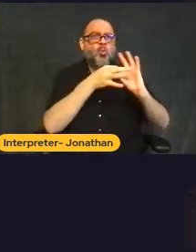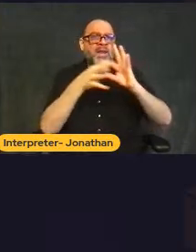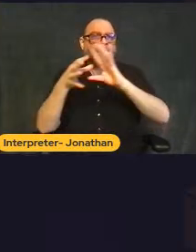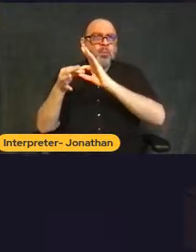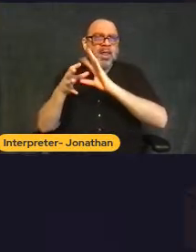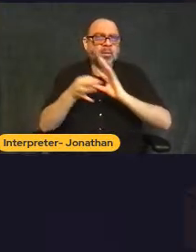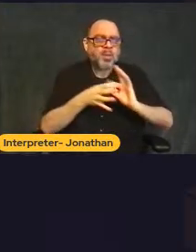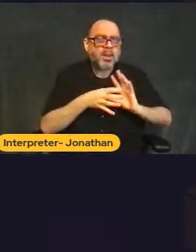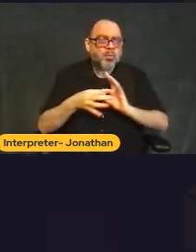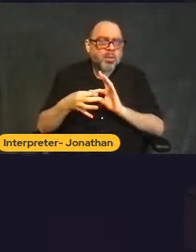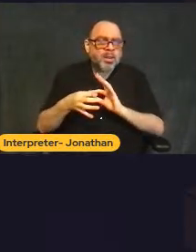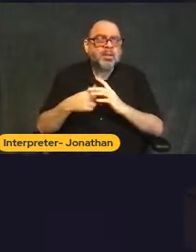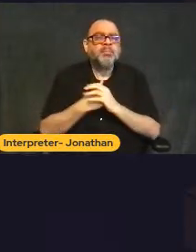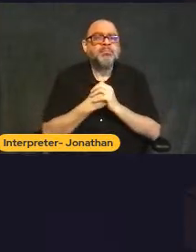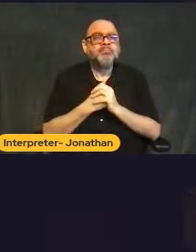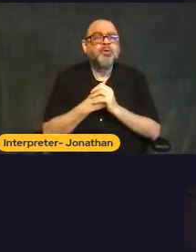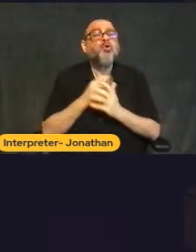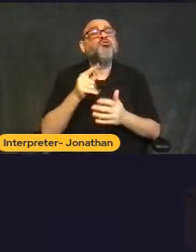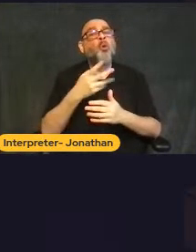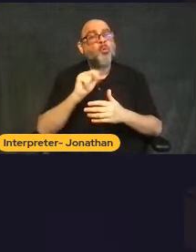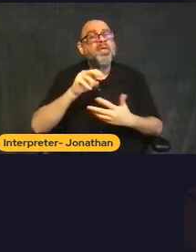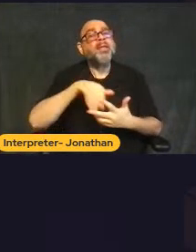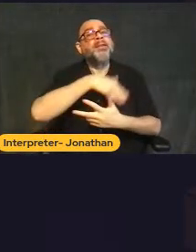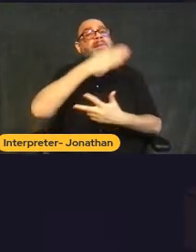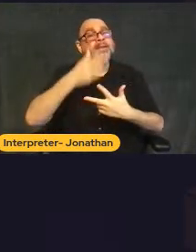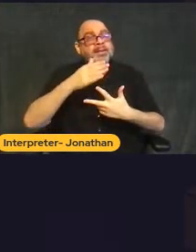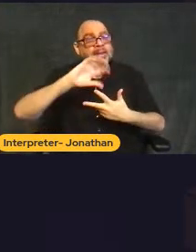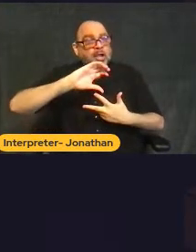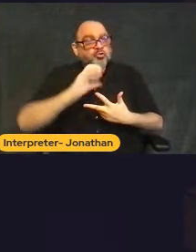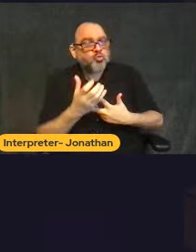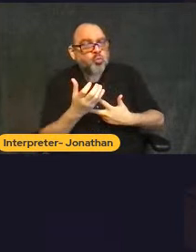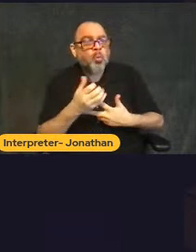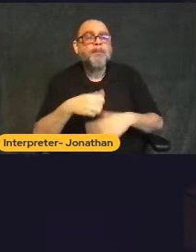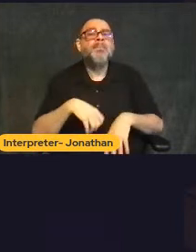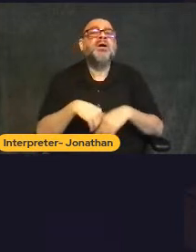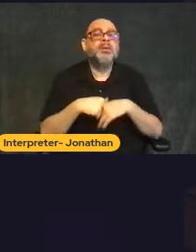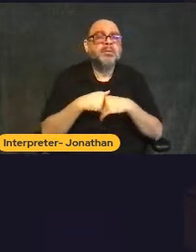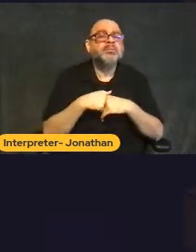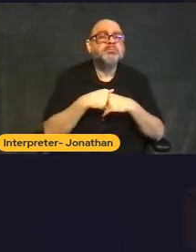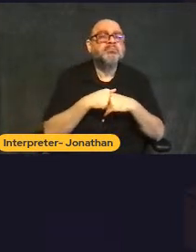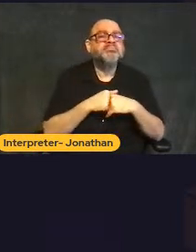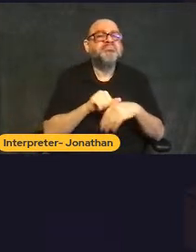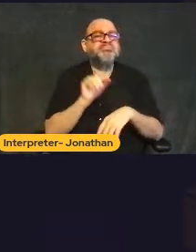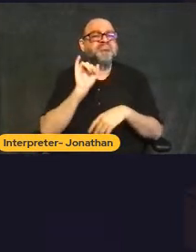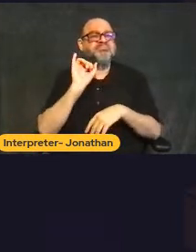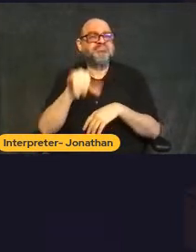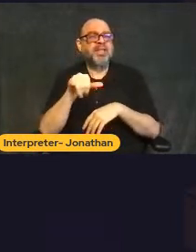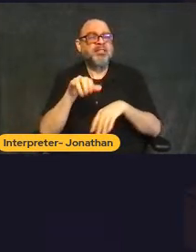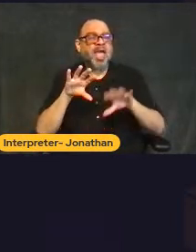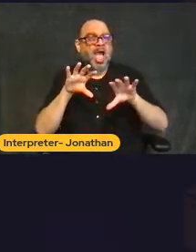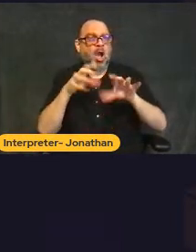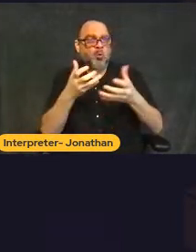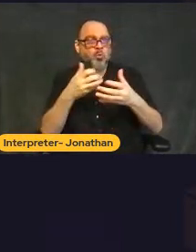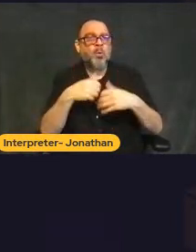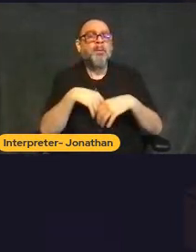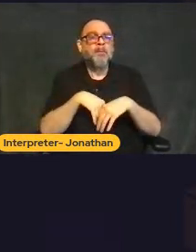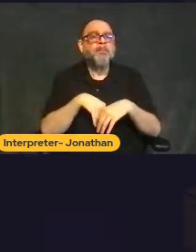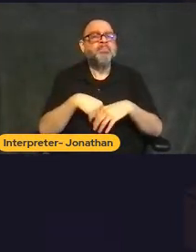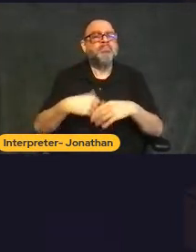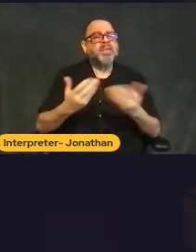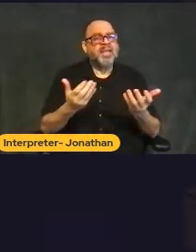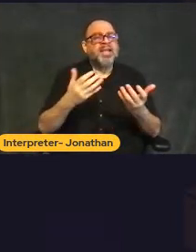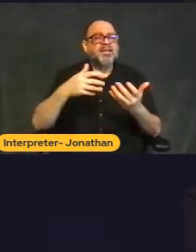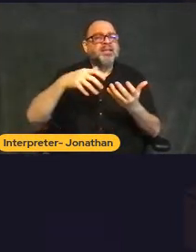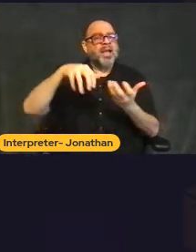So I moved on to the next group of diagramming solutions, which is basically diagramming a